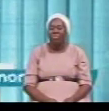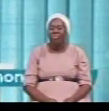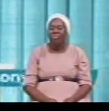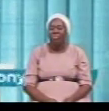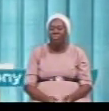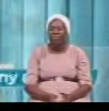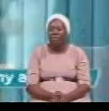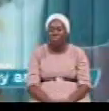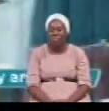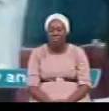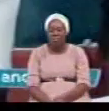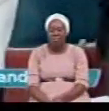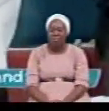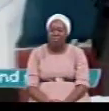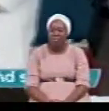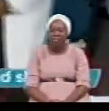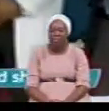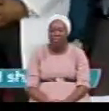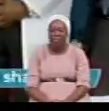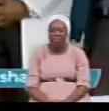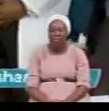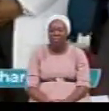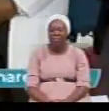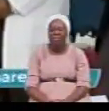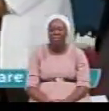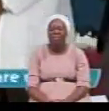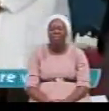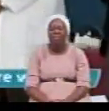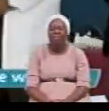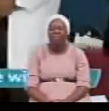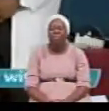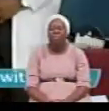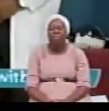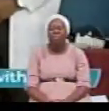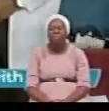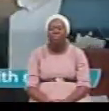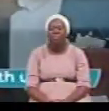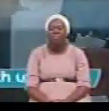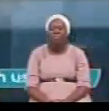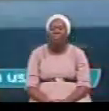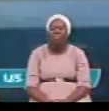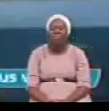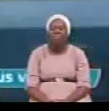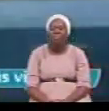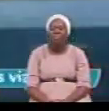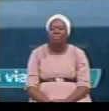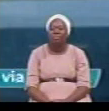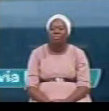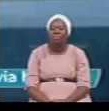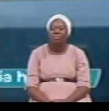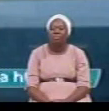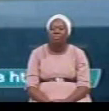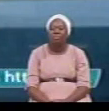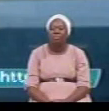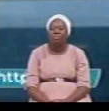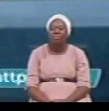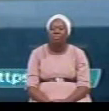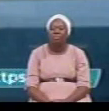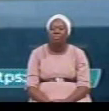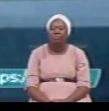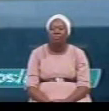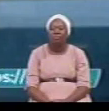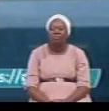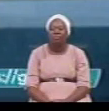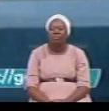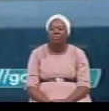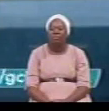Demi posha bonse mwishina ya kwa Yesu. Nevali dia maundu. Nikala kumtendere East.